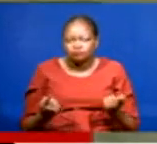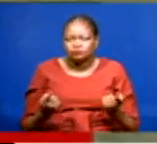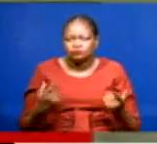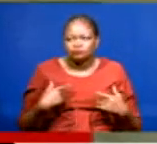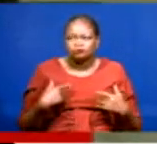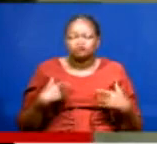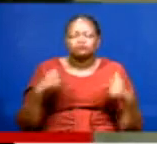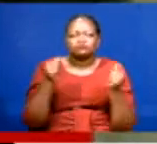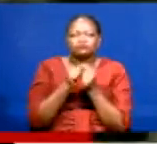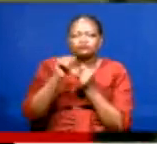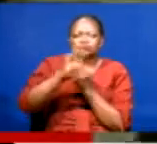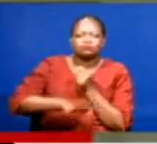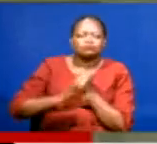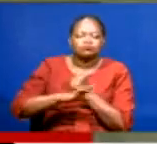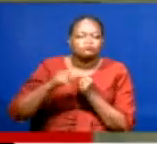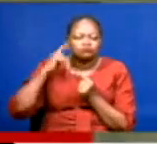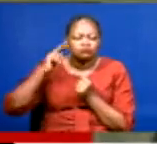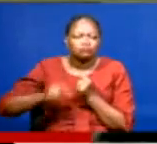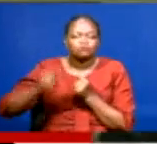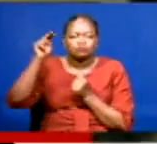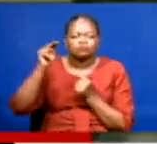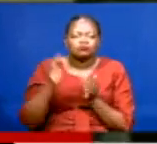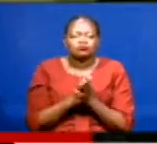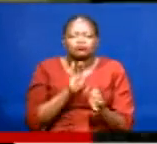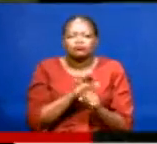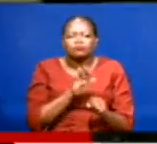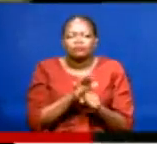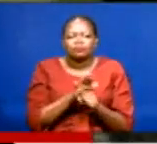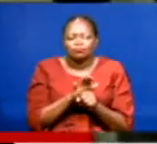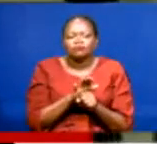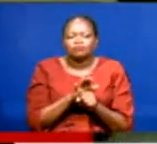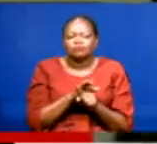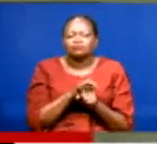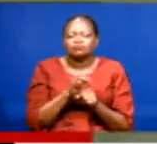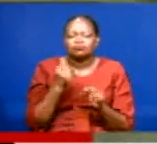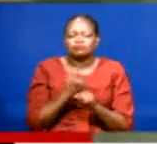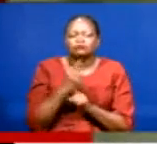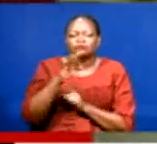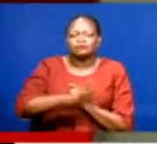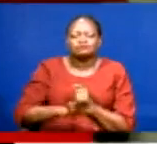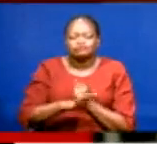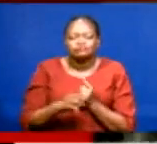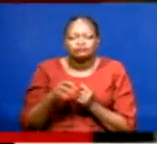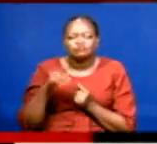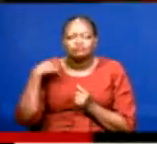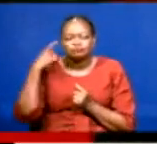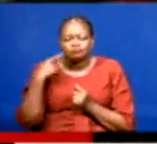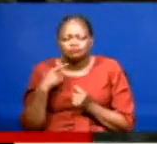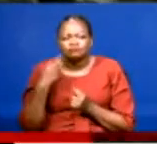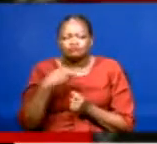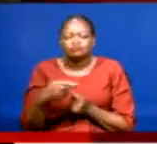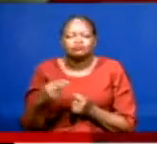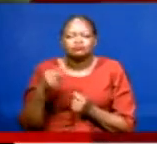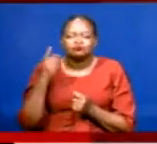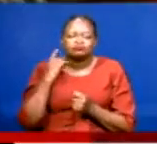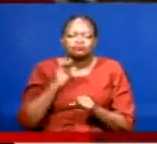10 zones, of course, in Madare North and several of the assets in surrounding areas. That's in Madare, Uruma, Dandora, and many